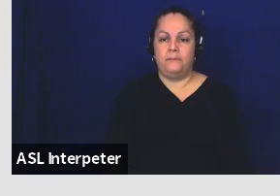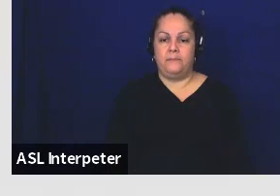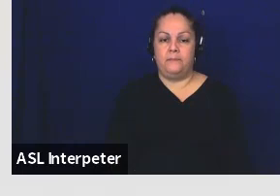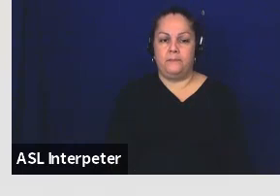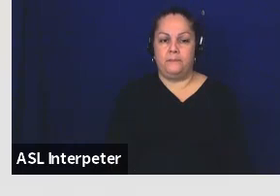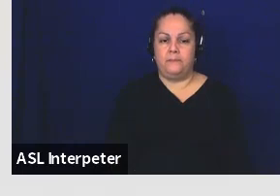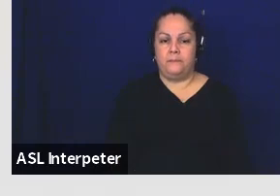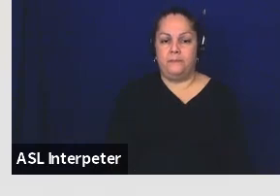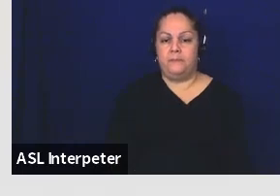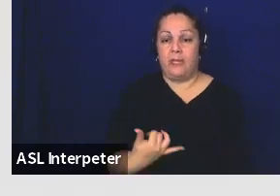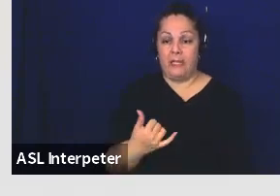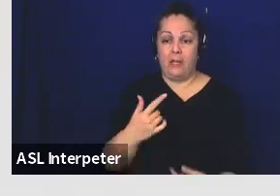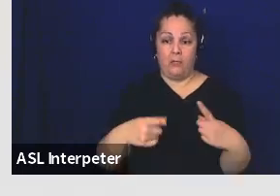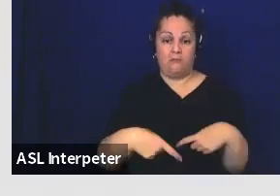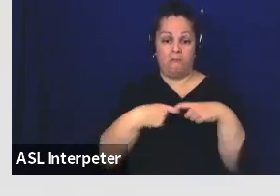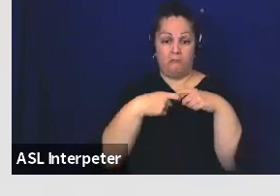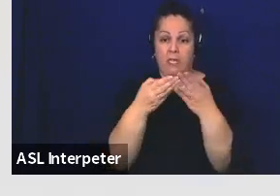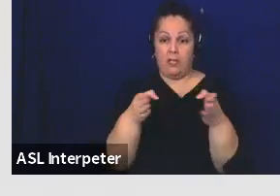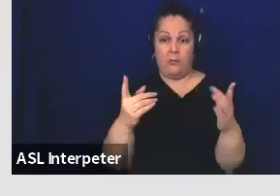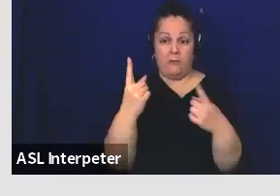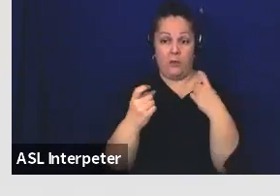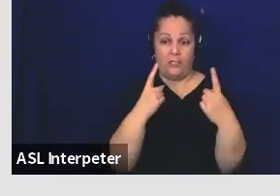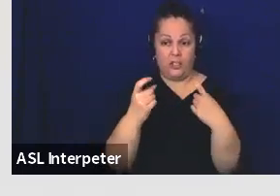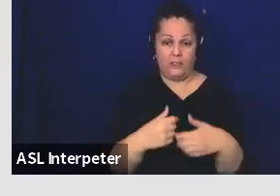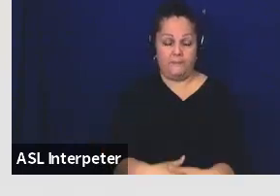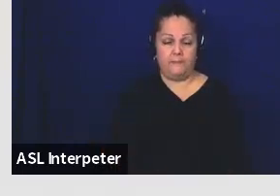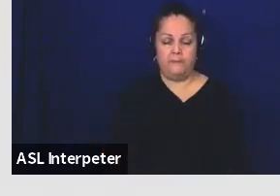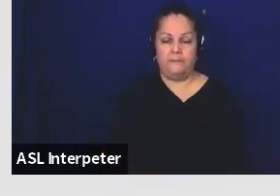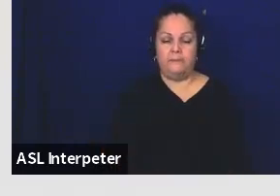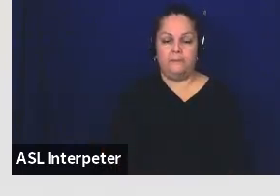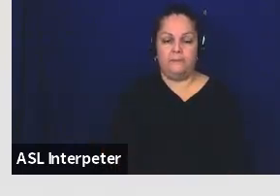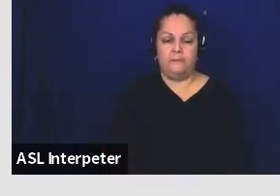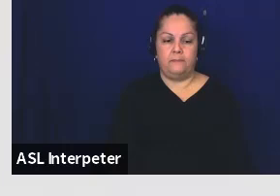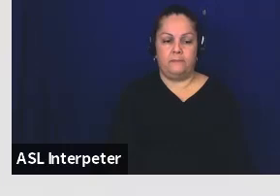And now I'm going to pause and open it up to questions.